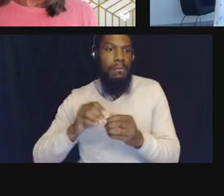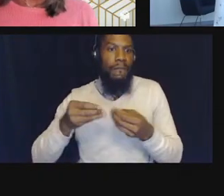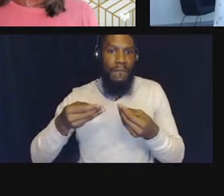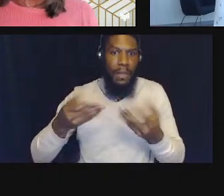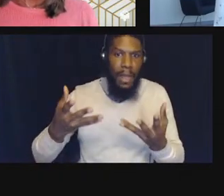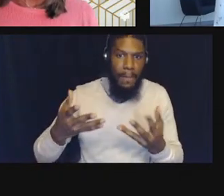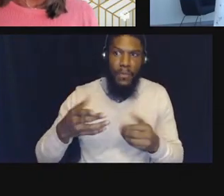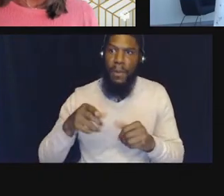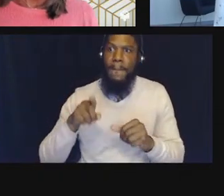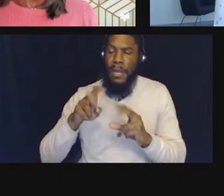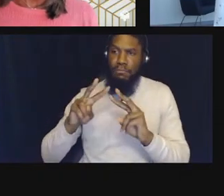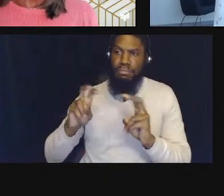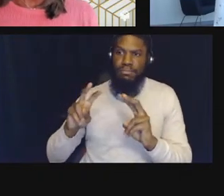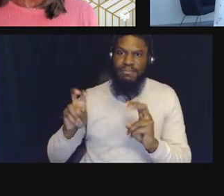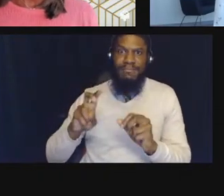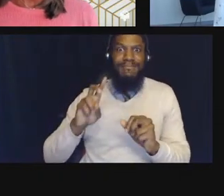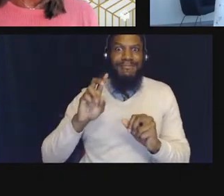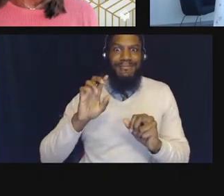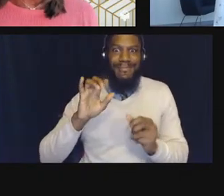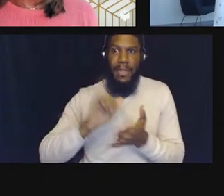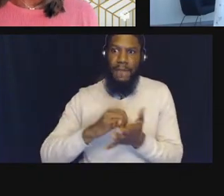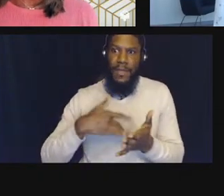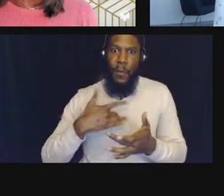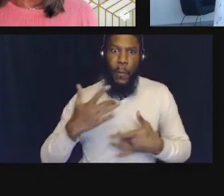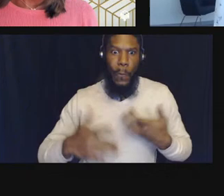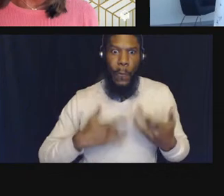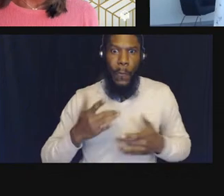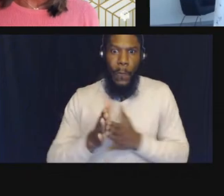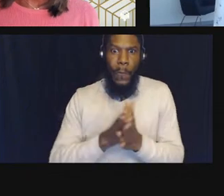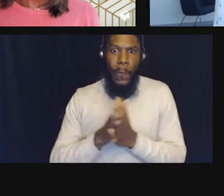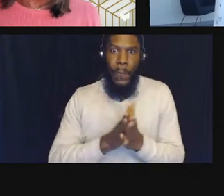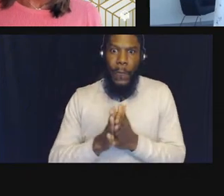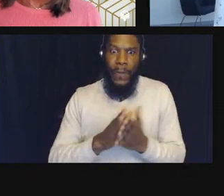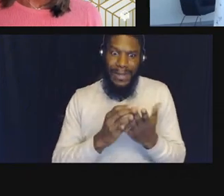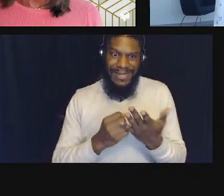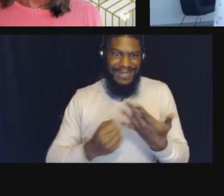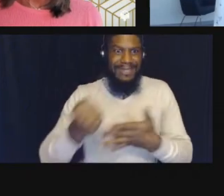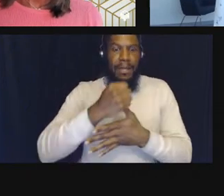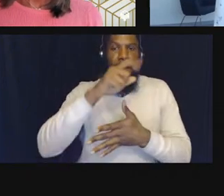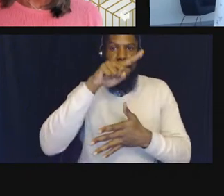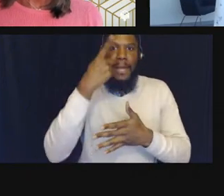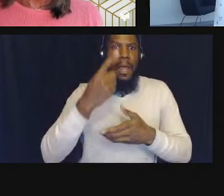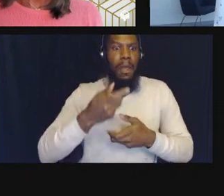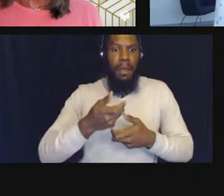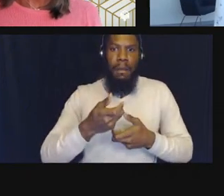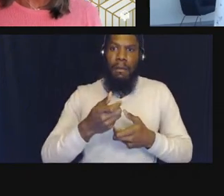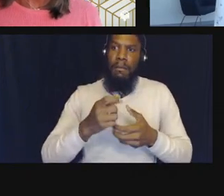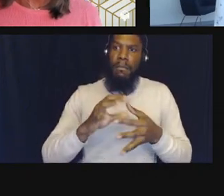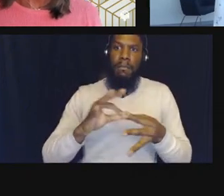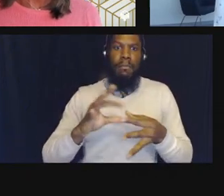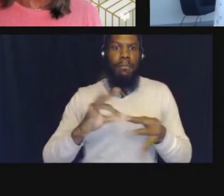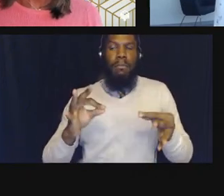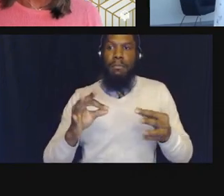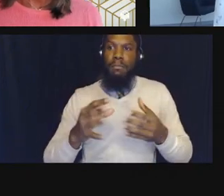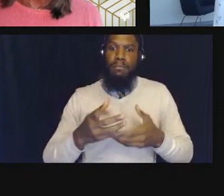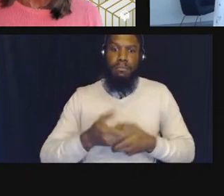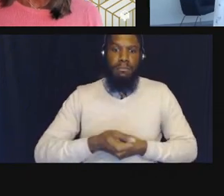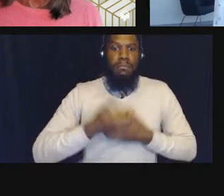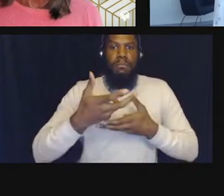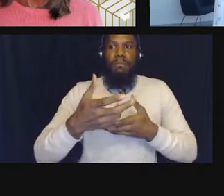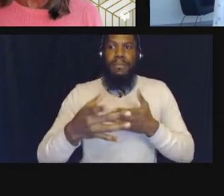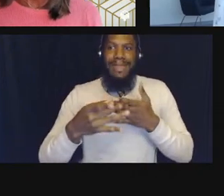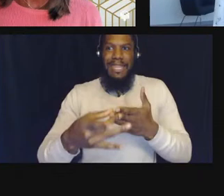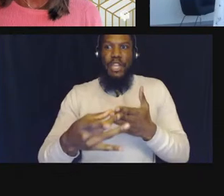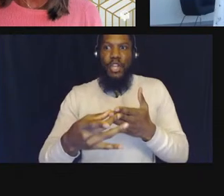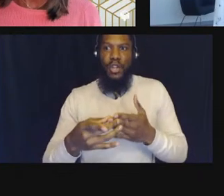about putting Black voices at the helm, is that I suspect that some of our solutions are going to look a lot different than here's a nice